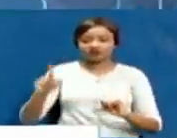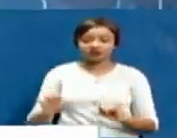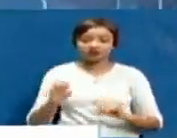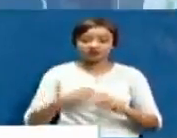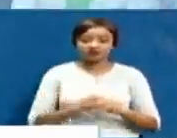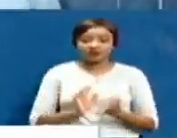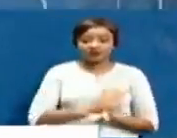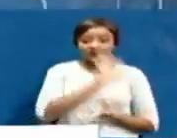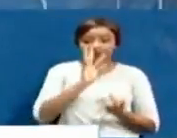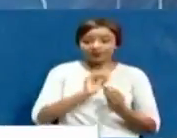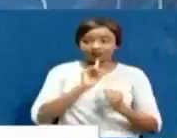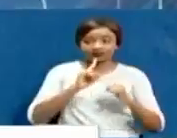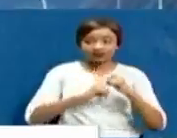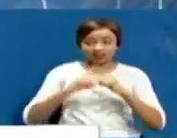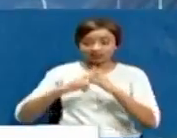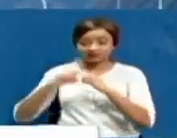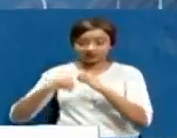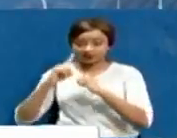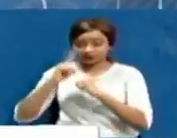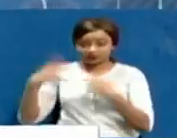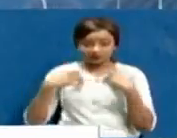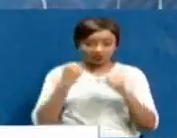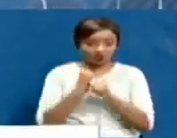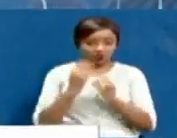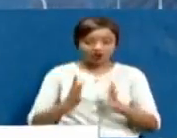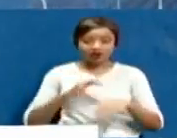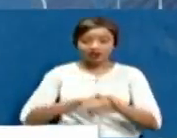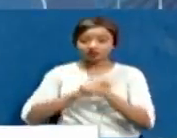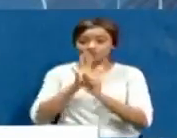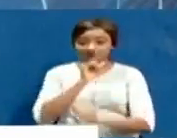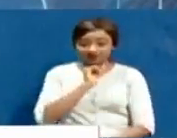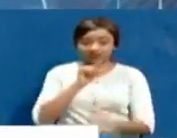A total of 676 health workers have contracted the virus across